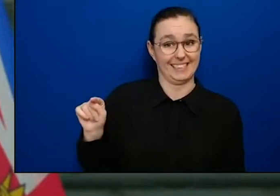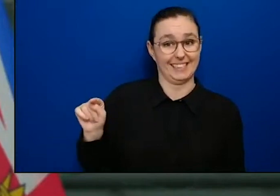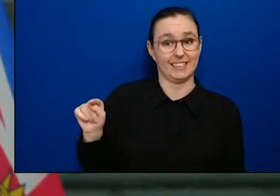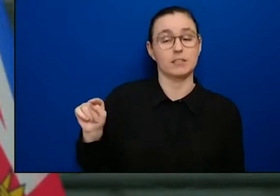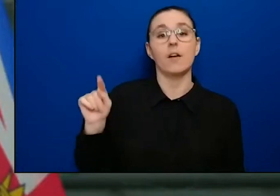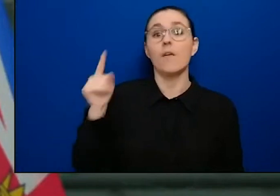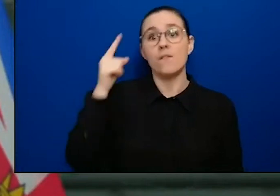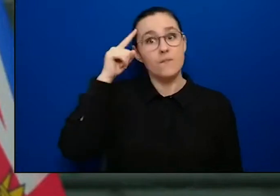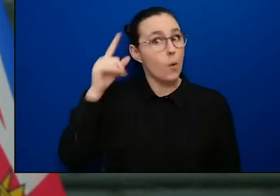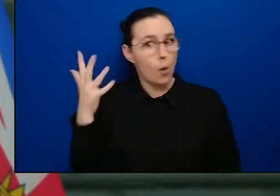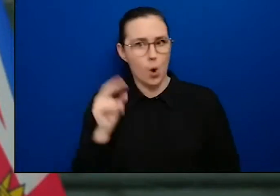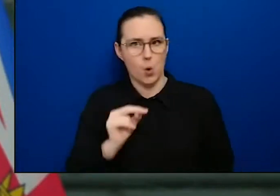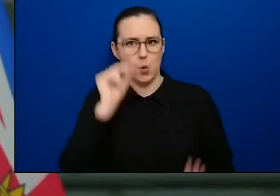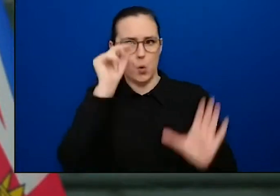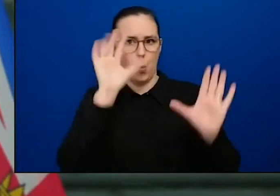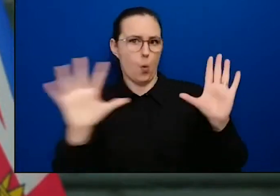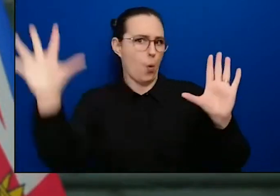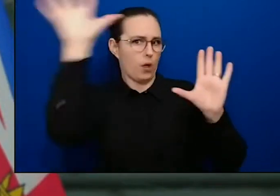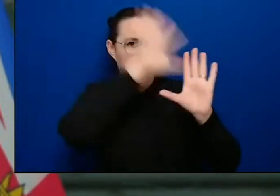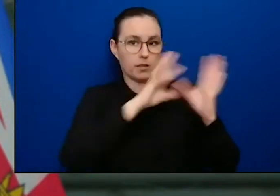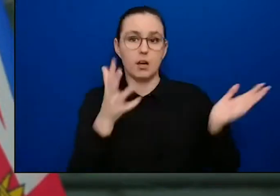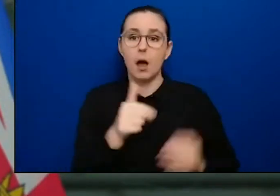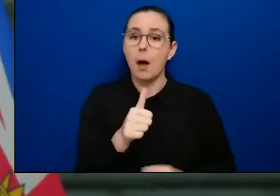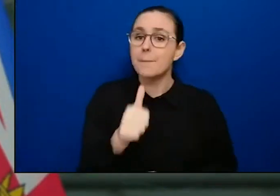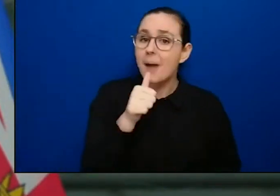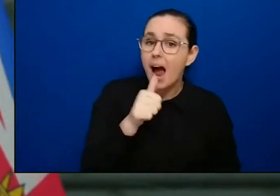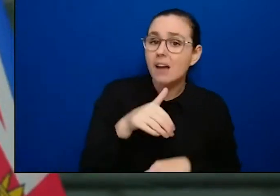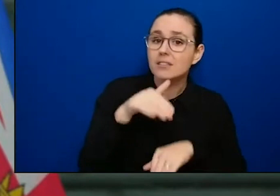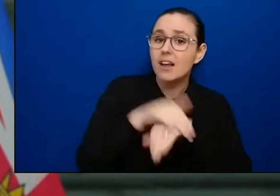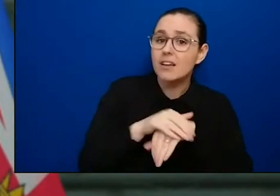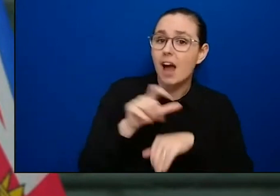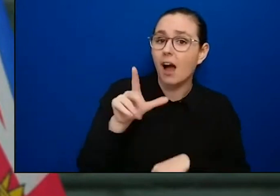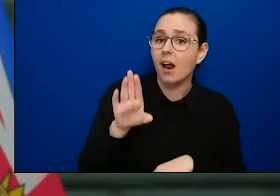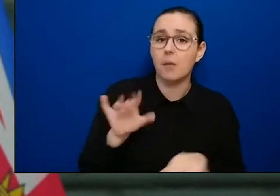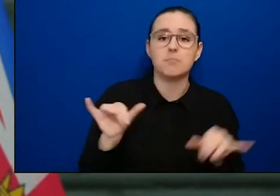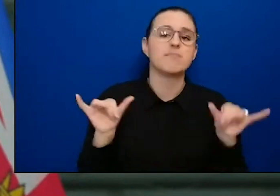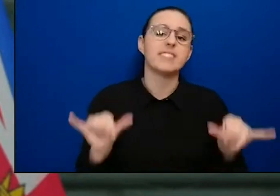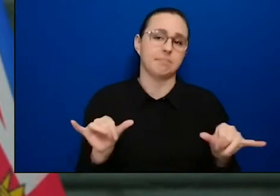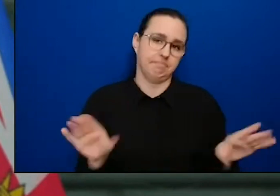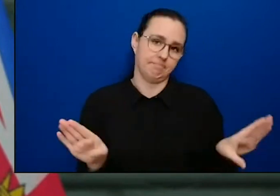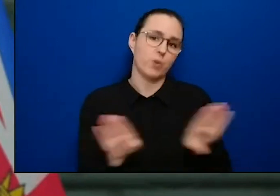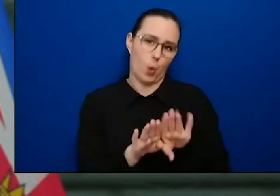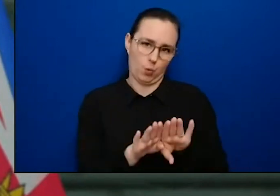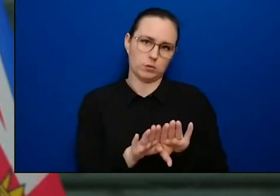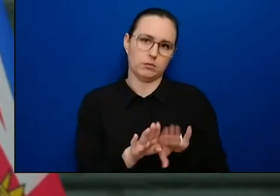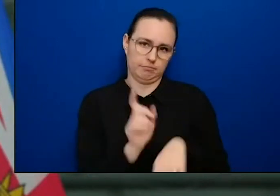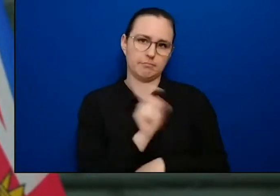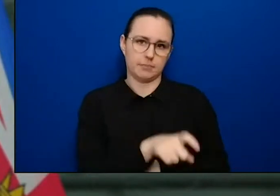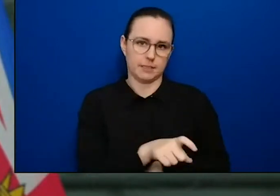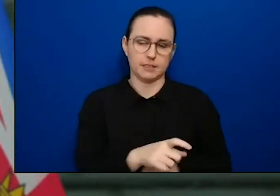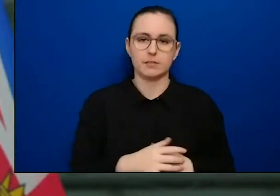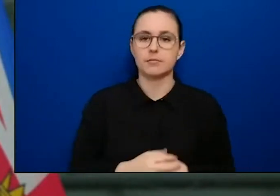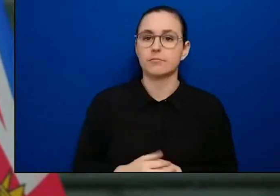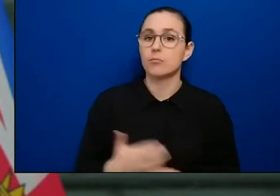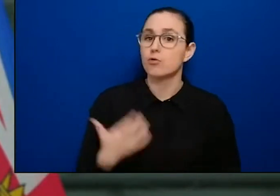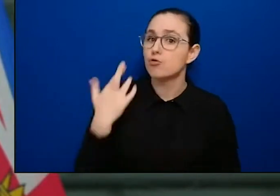remain closed. Restaurants must continue to end their liquor service at 10